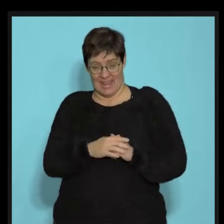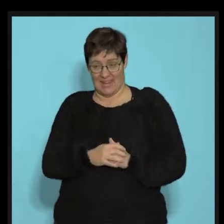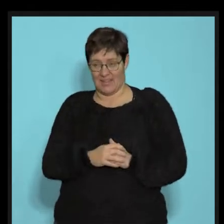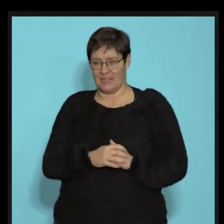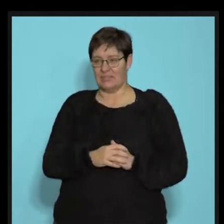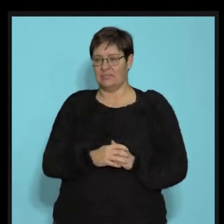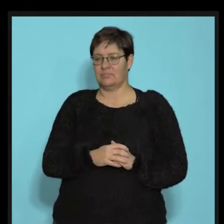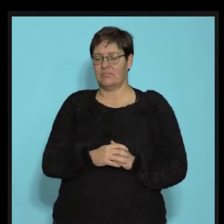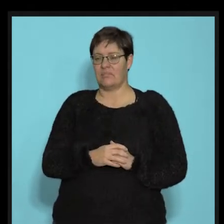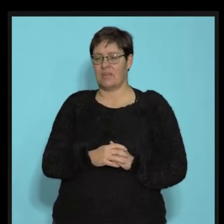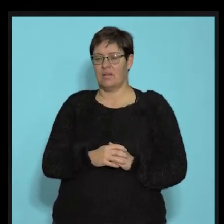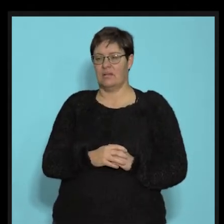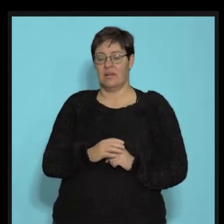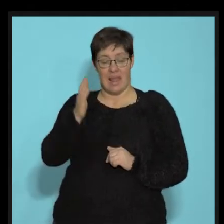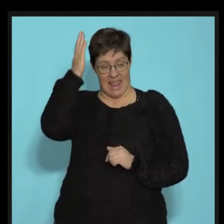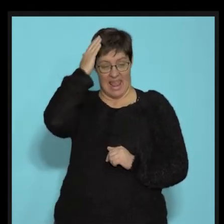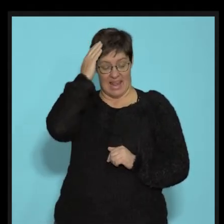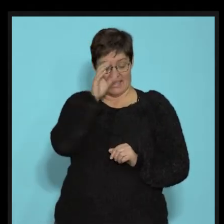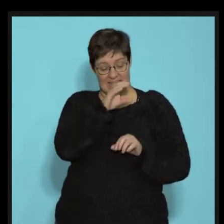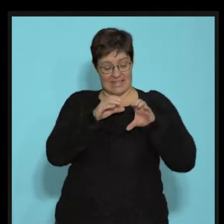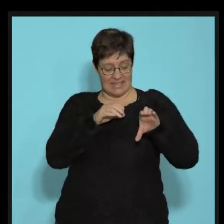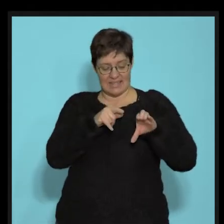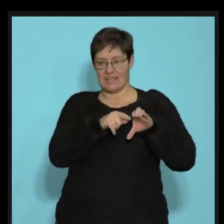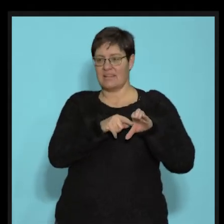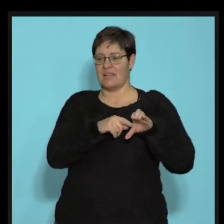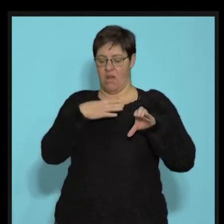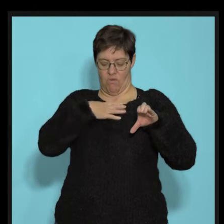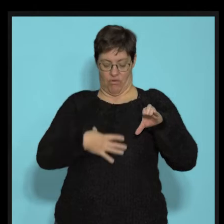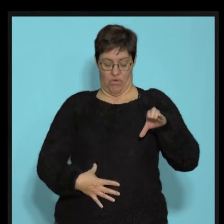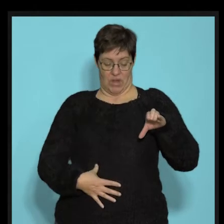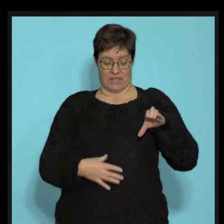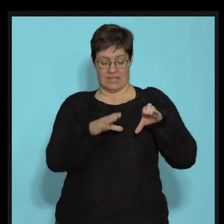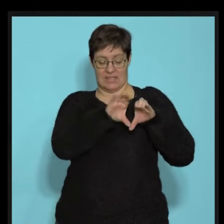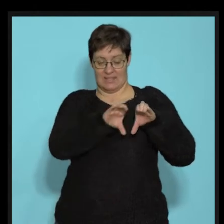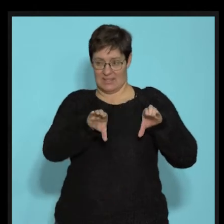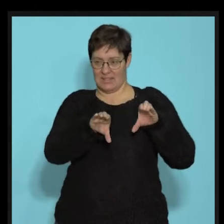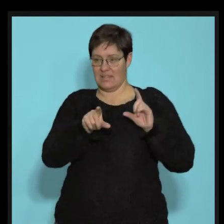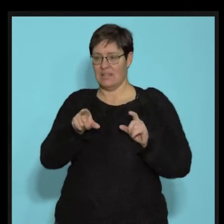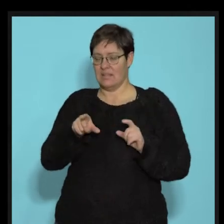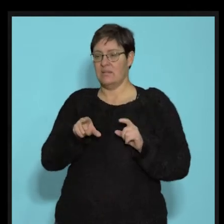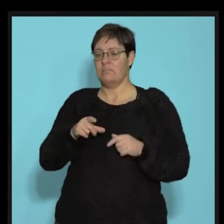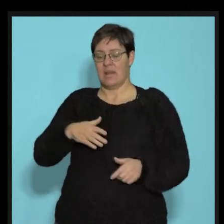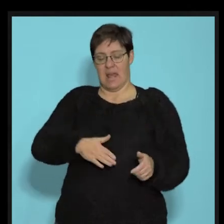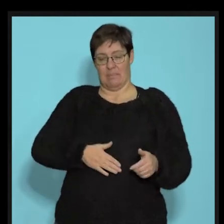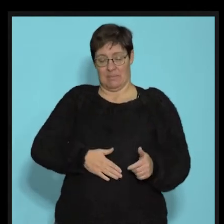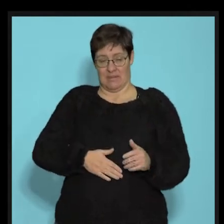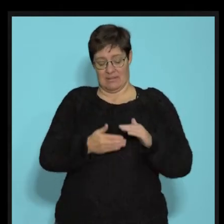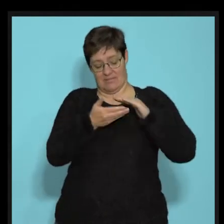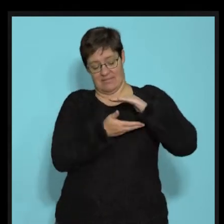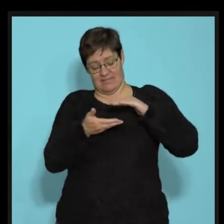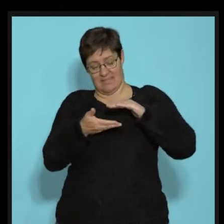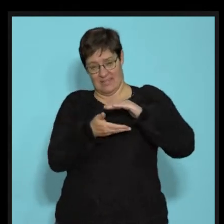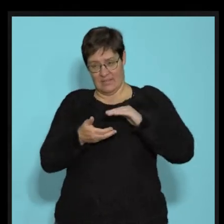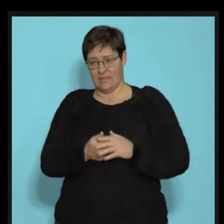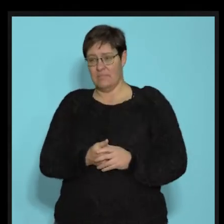we look at the insect, that's the head, that's the thorax, and this is the abdomen. Now on the side of